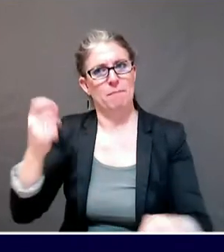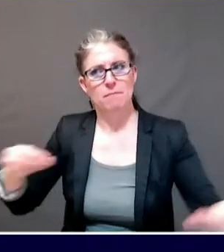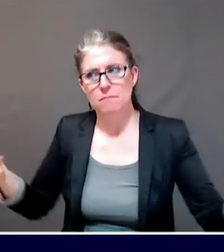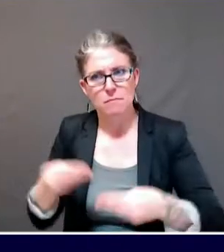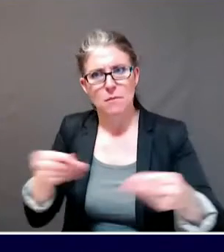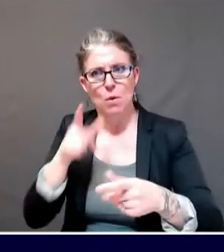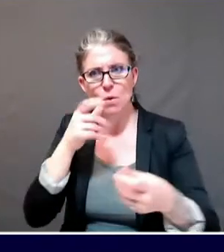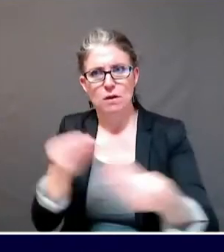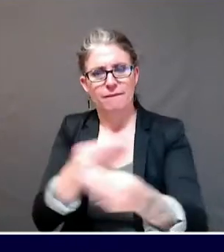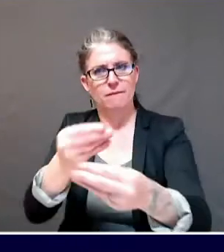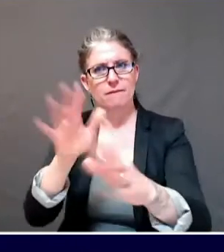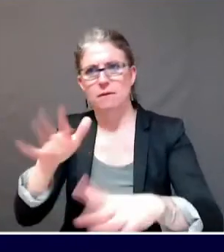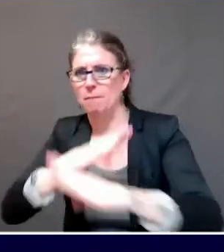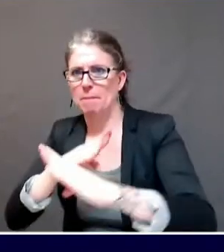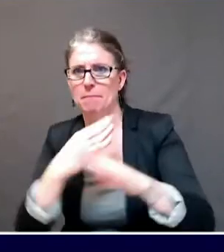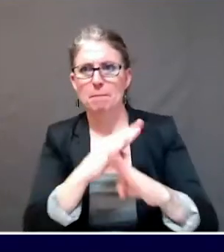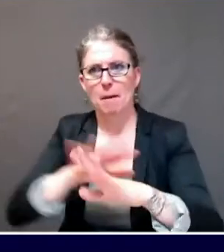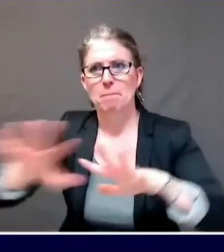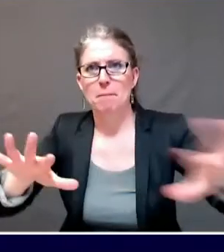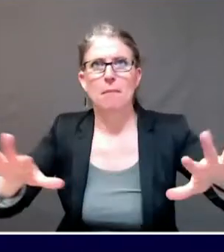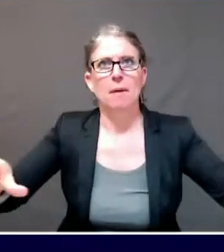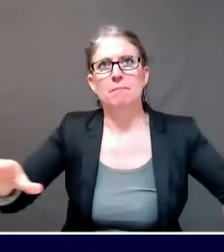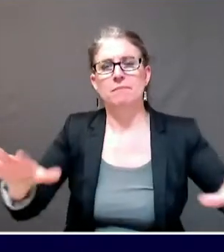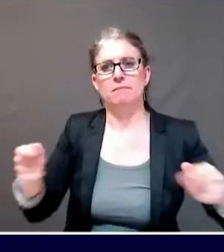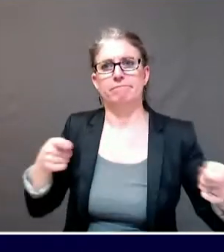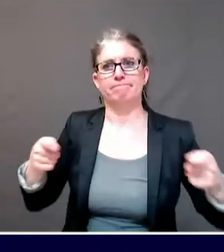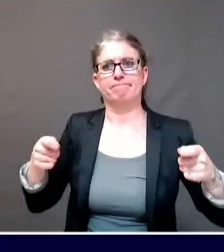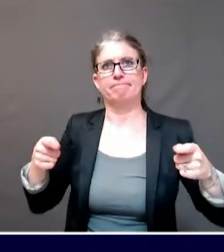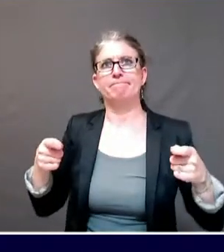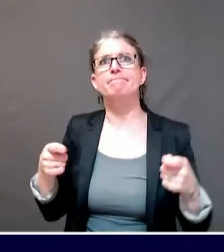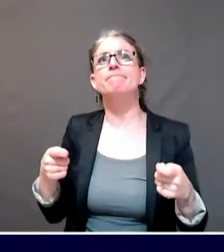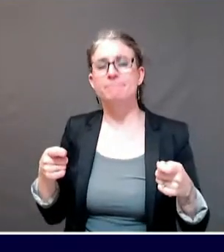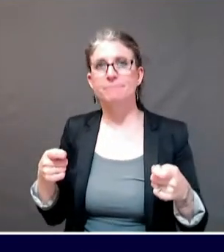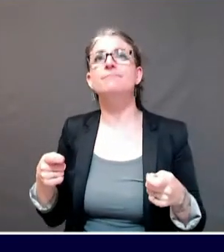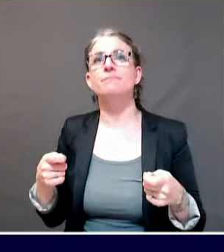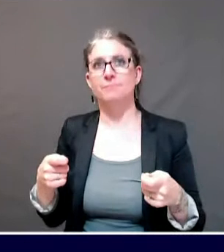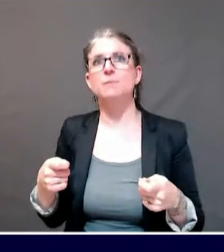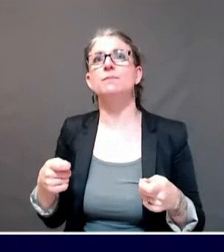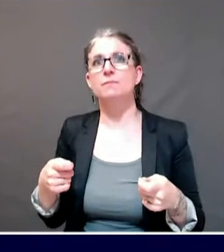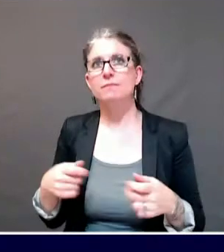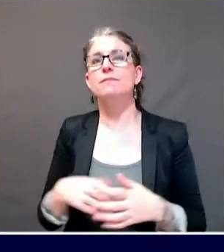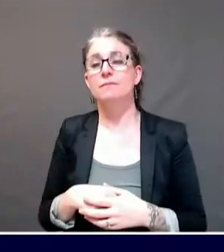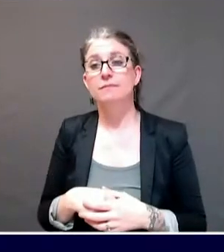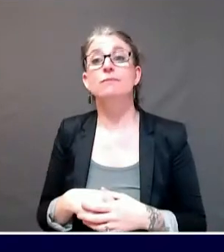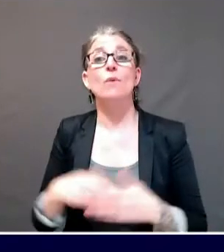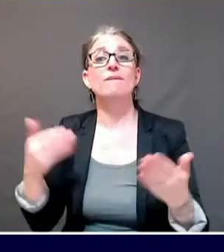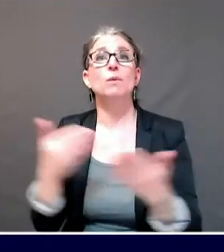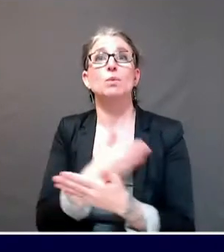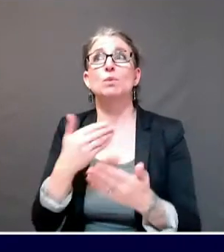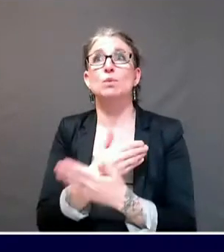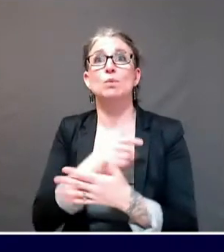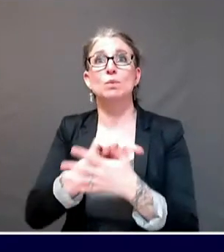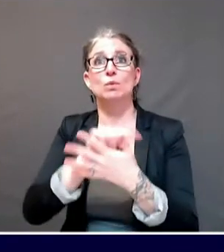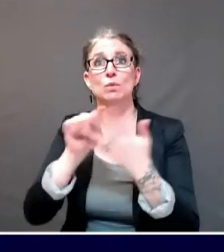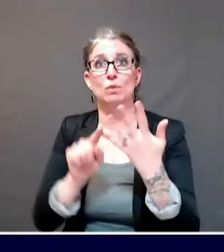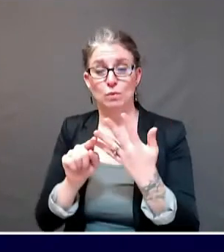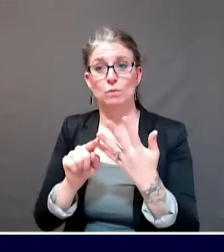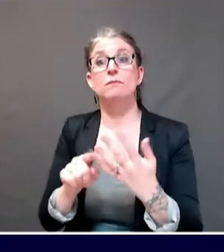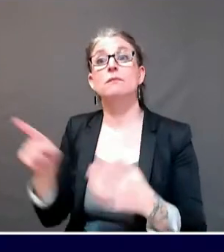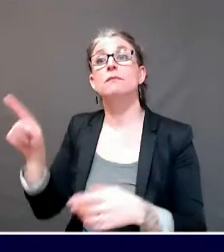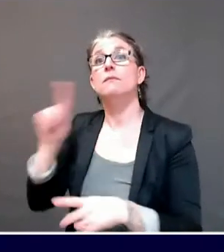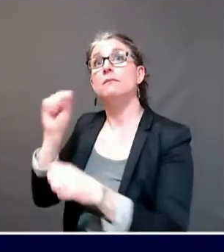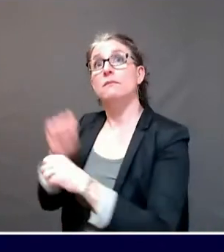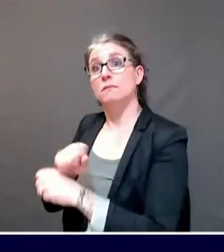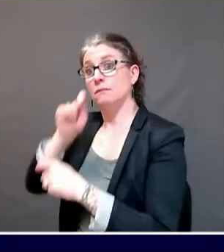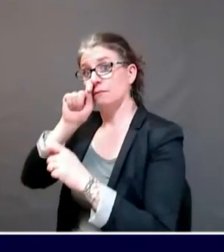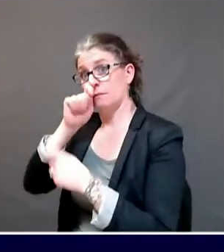previously doing are a few things. The first is that if we have a phone number on file, every lab result that gets